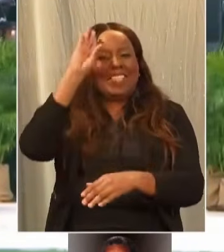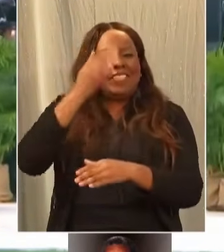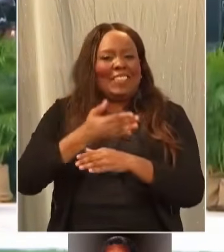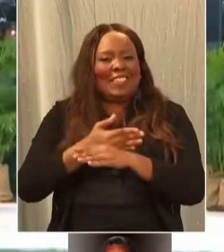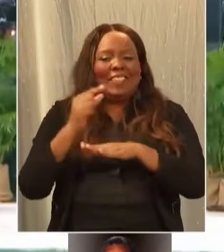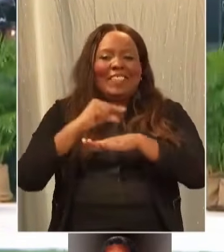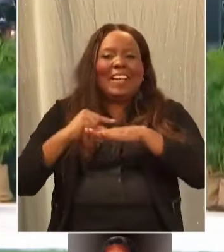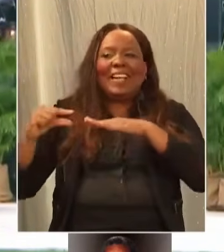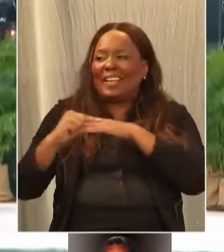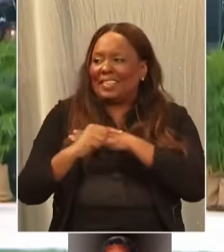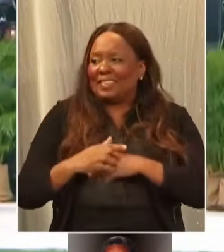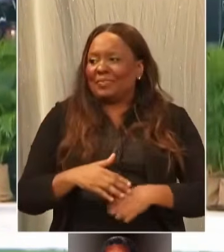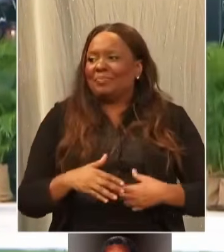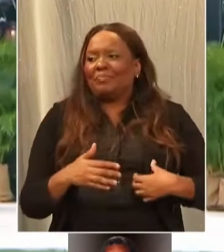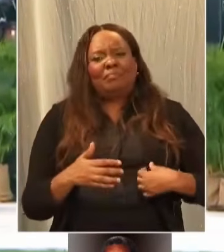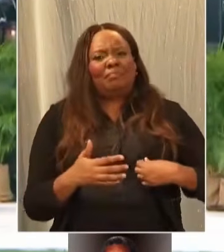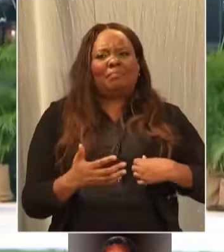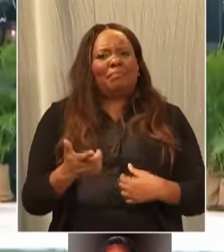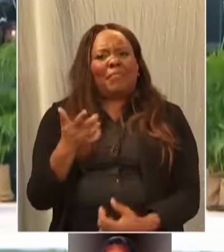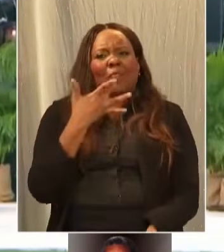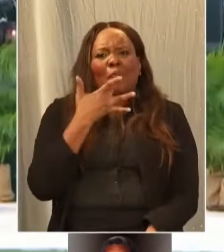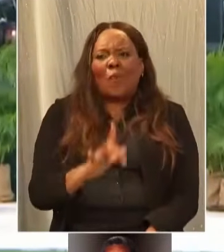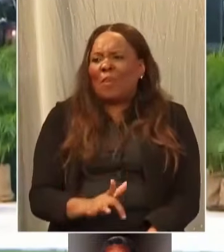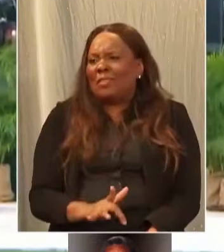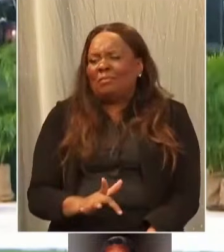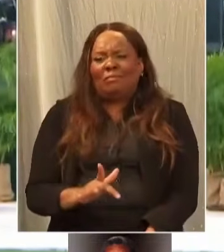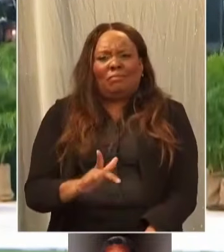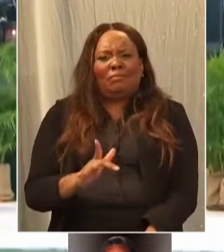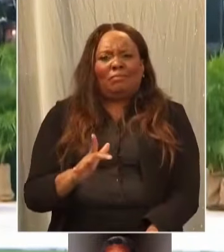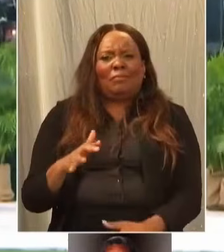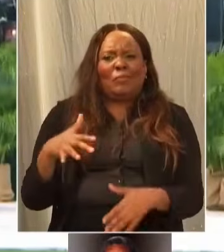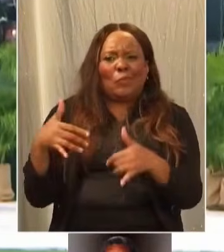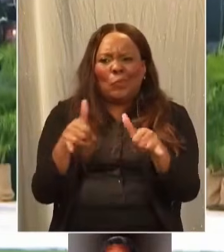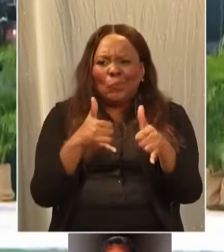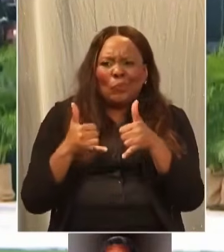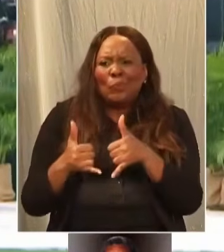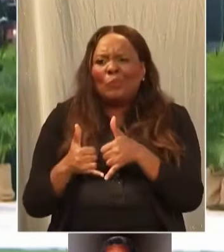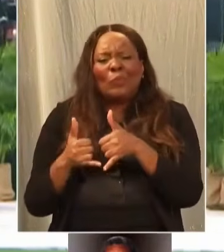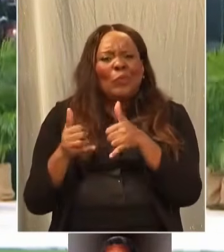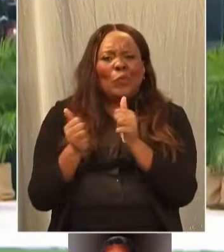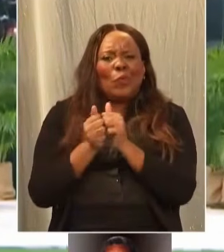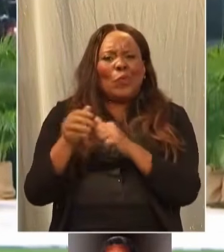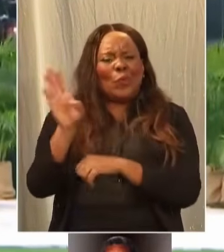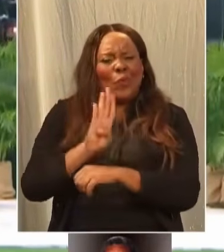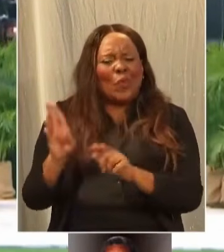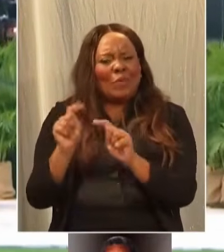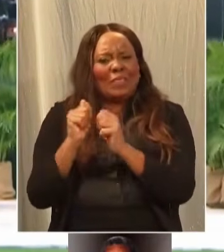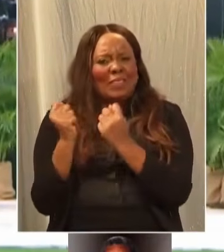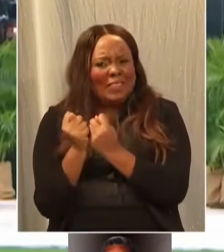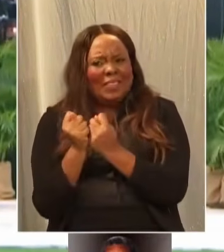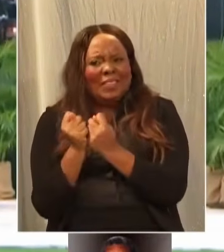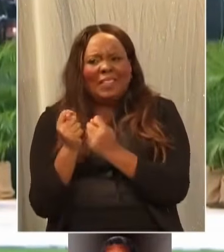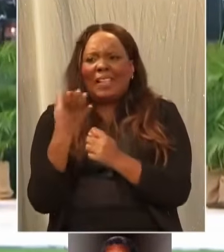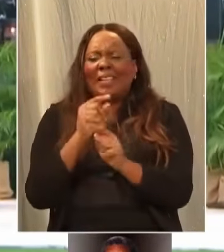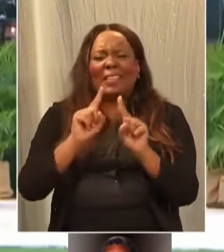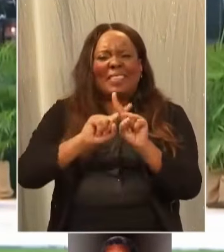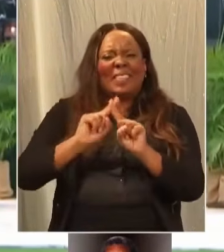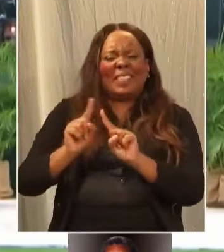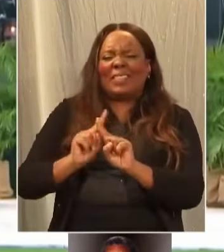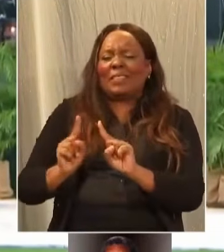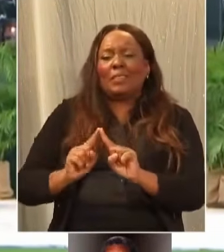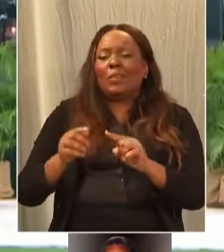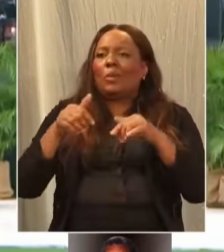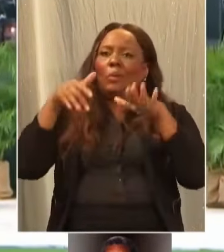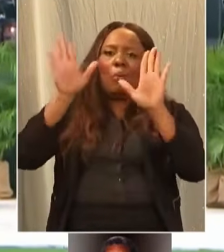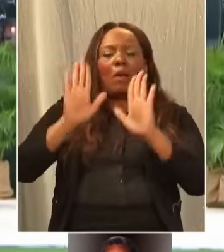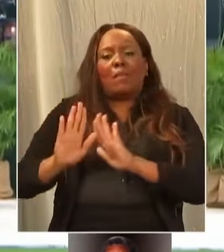fortunate enough to represent Guyana against the mighty Barbados team, a side that included several of the finest cricketers